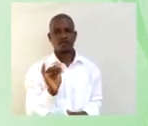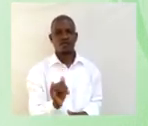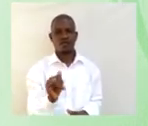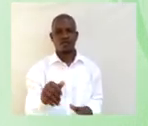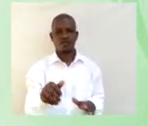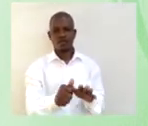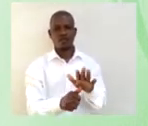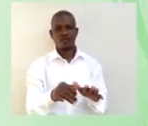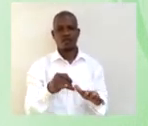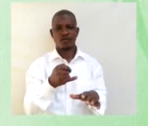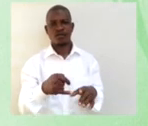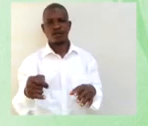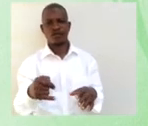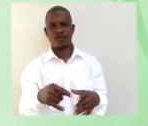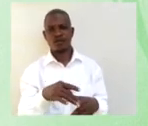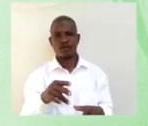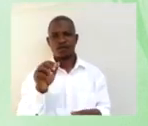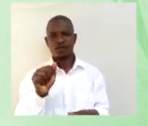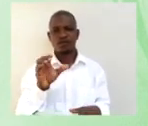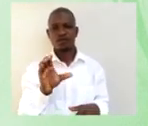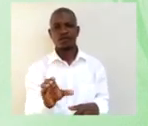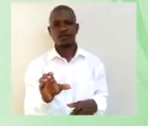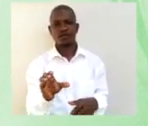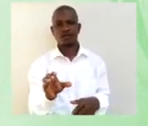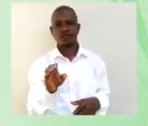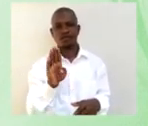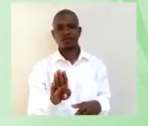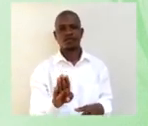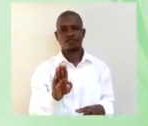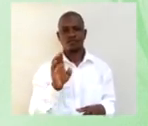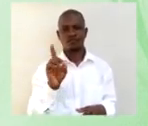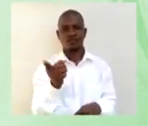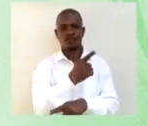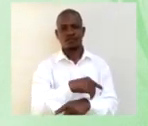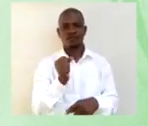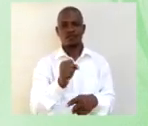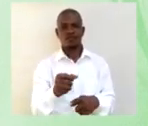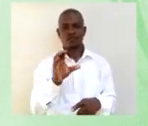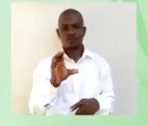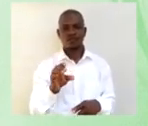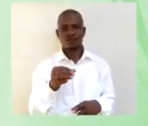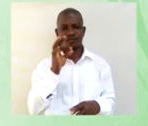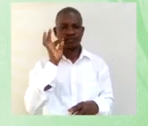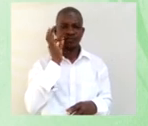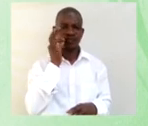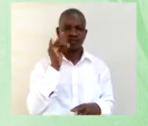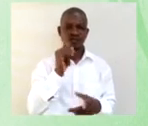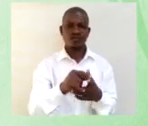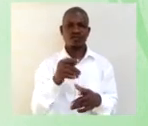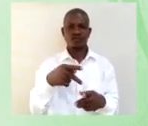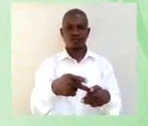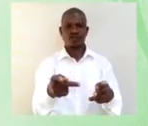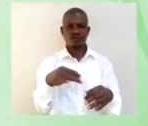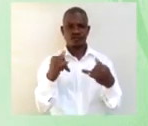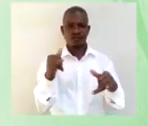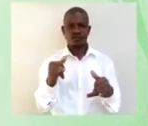Q-U-A-Y, U-A-Y underlined. A, C. B, days. C, fruit.